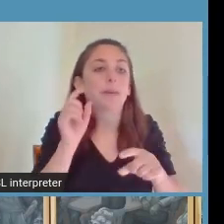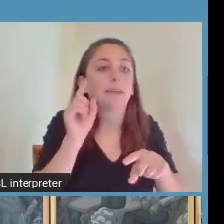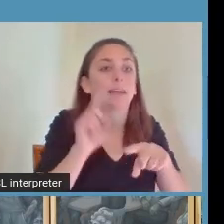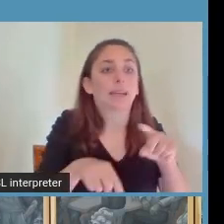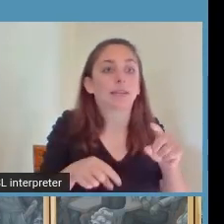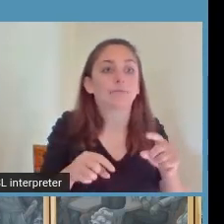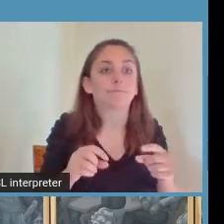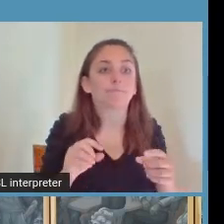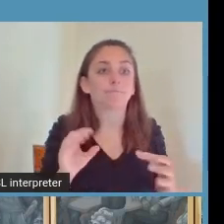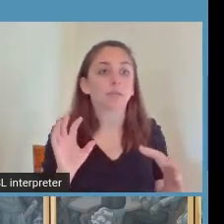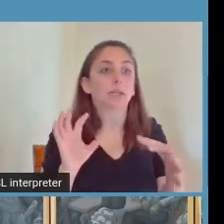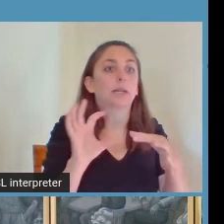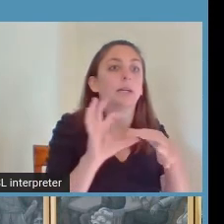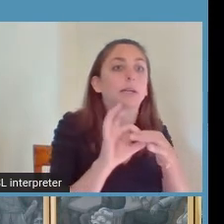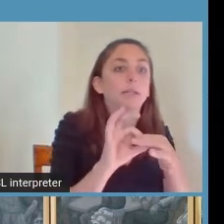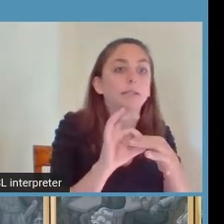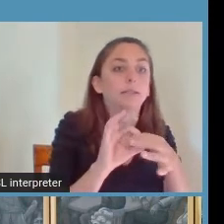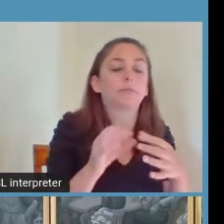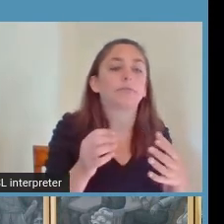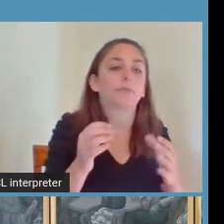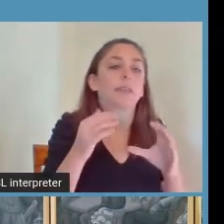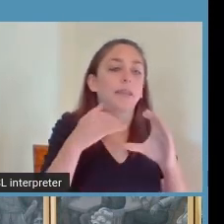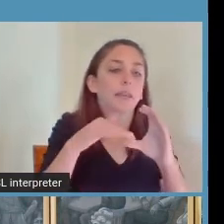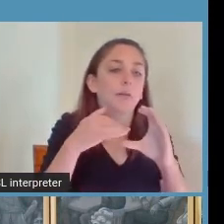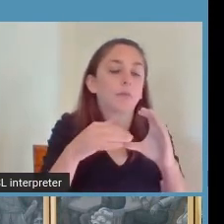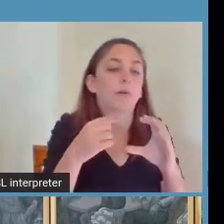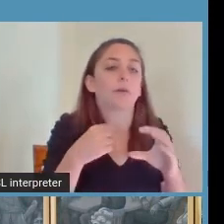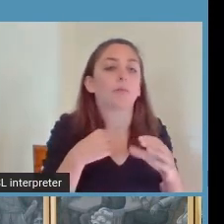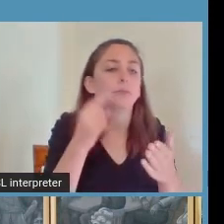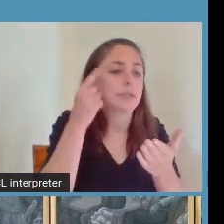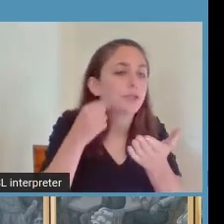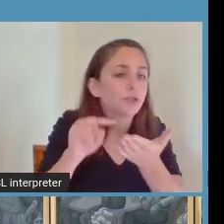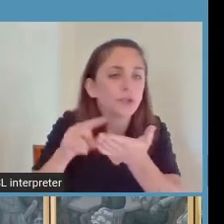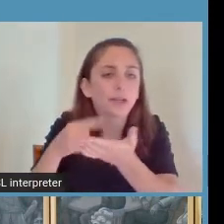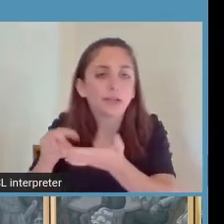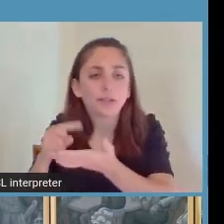one of those people who checks email constantly, so that's probably the best way to get a hold of me.